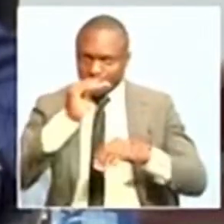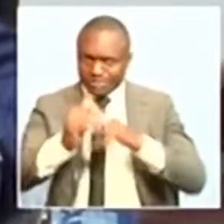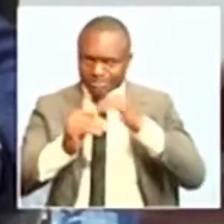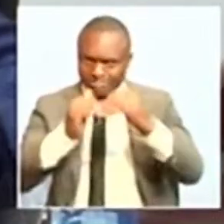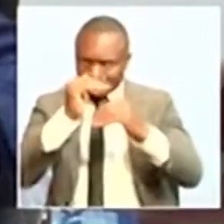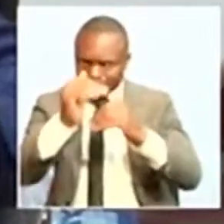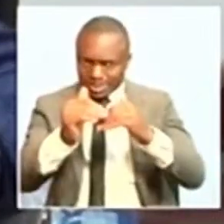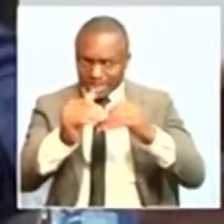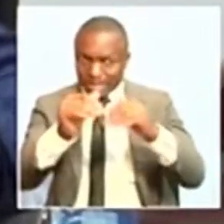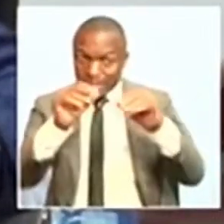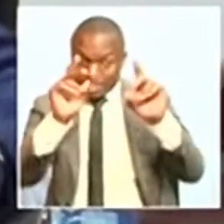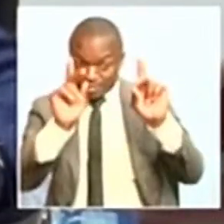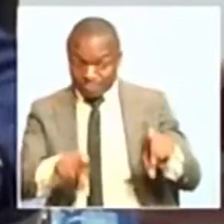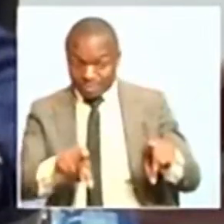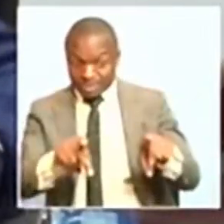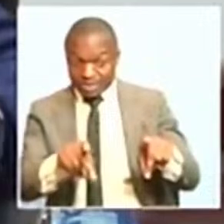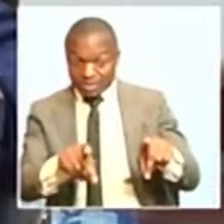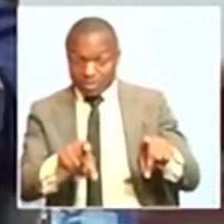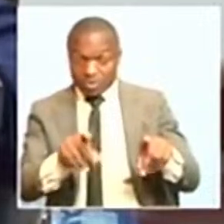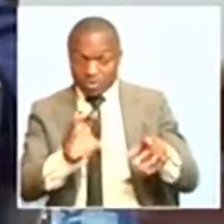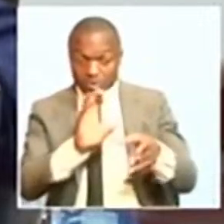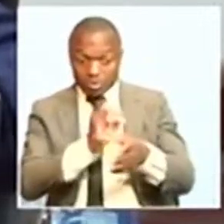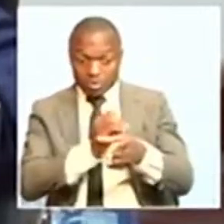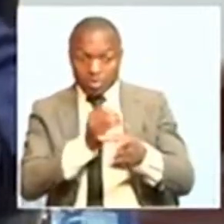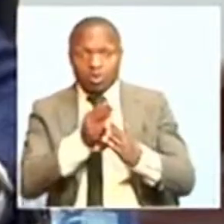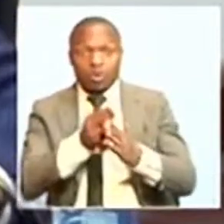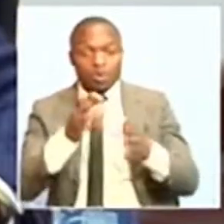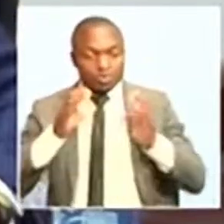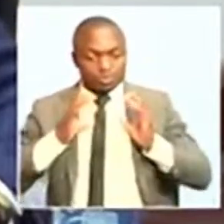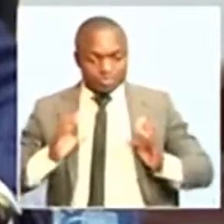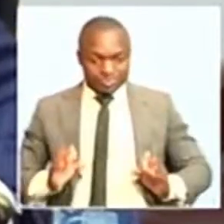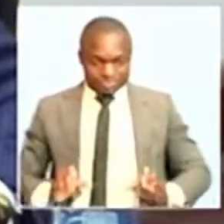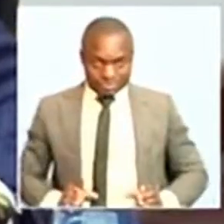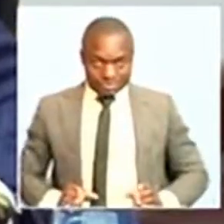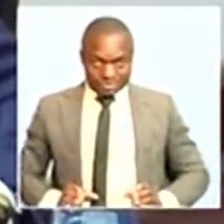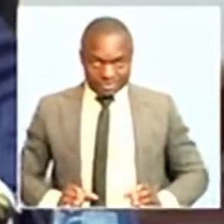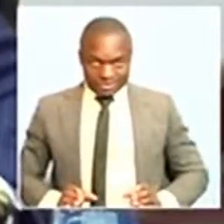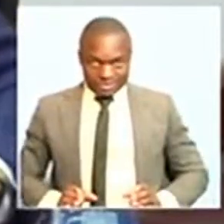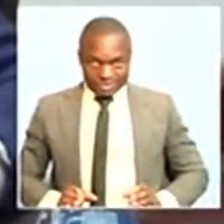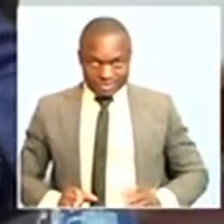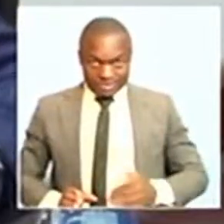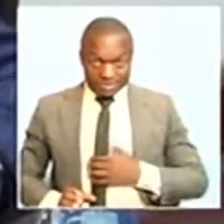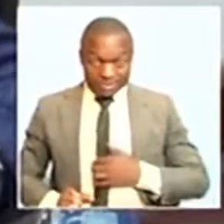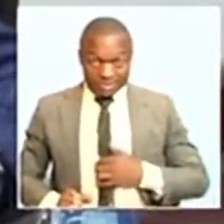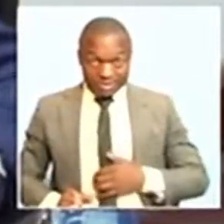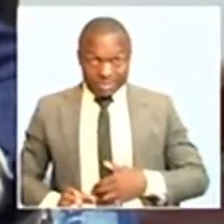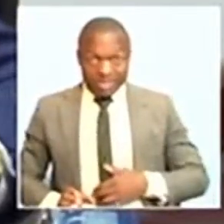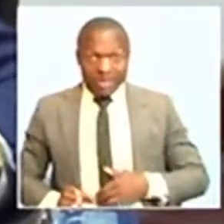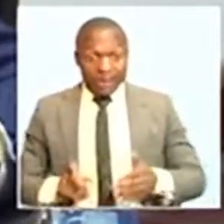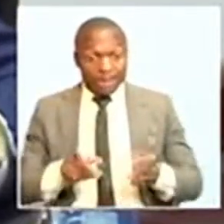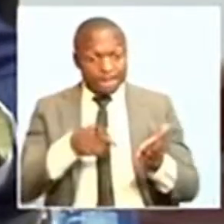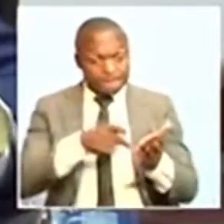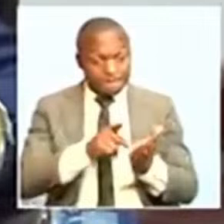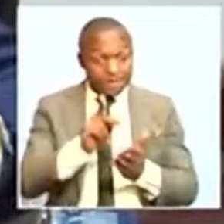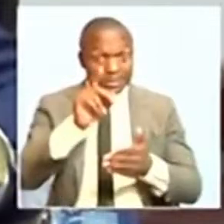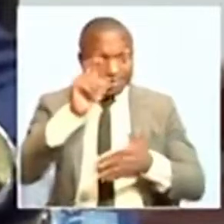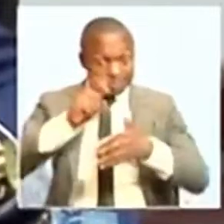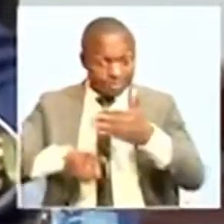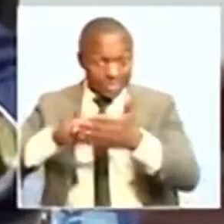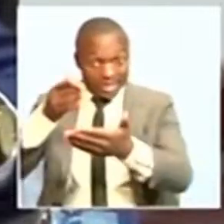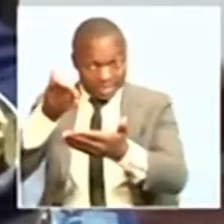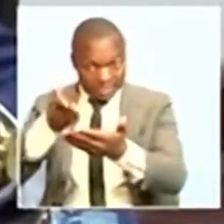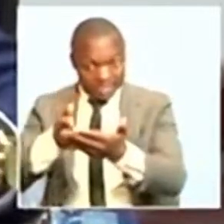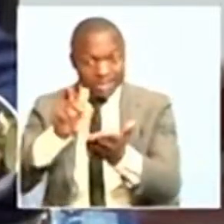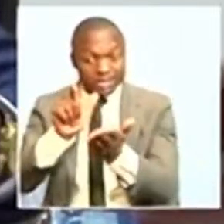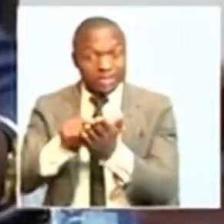client or the customer or the citizen evades tax, the way it's sitting, this provision can